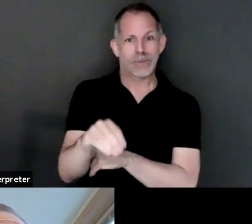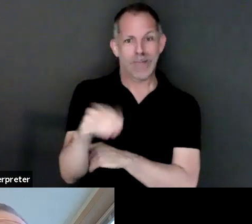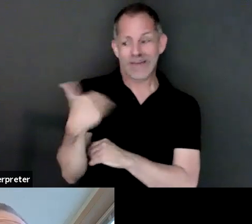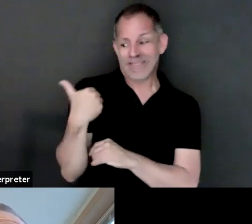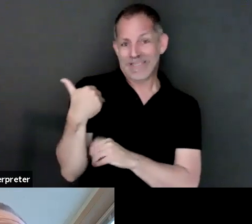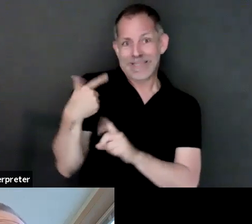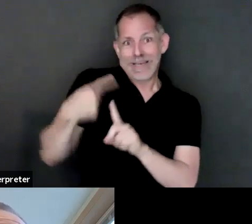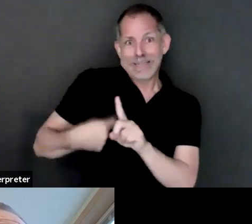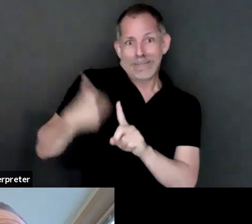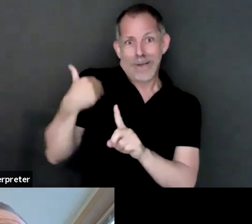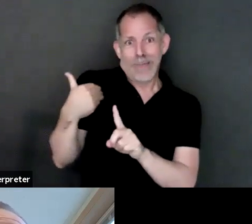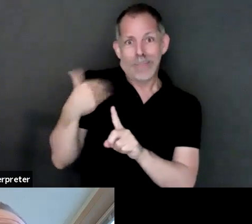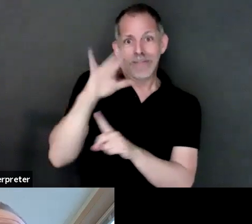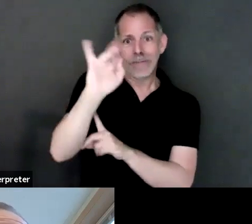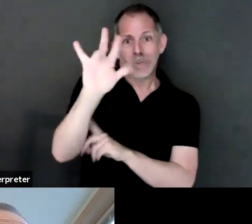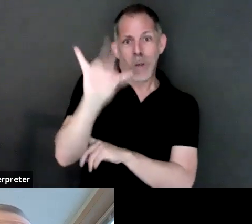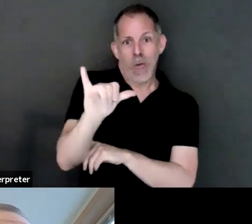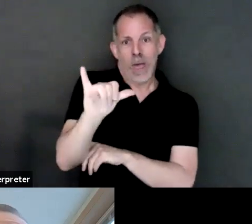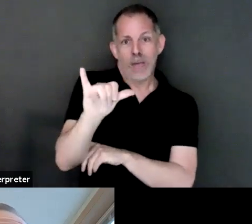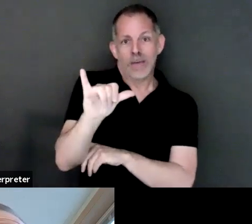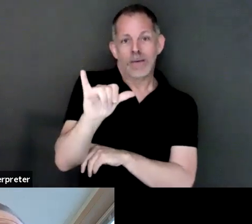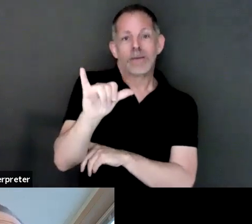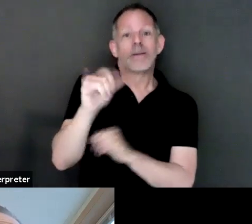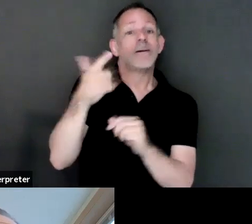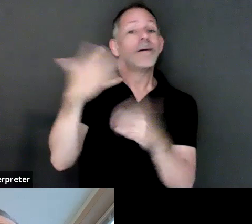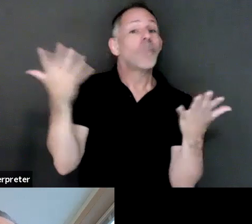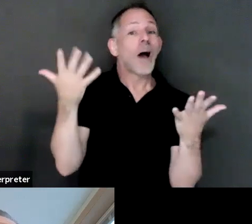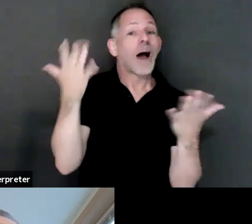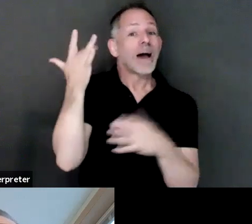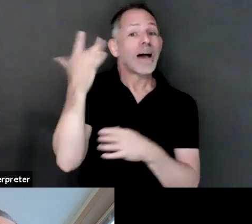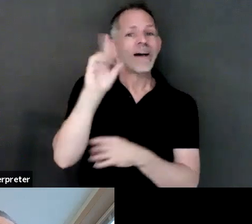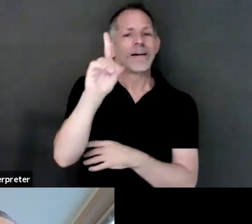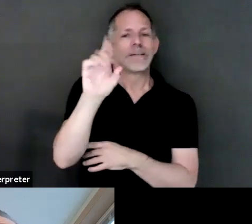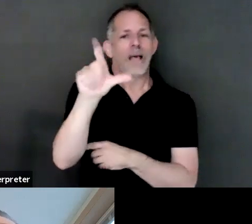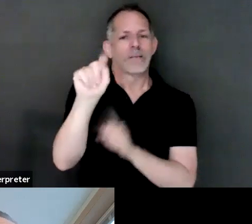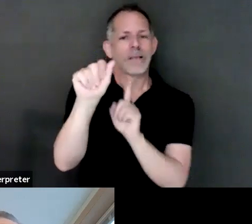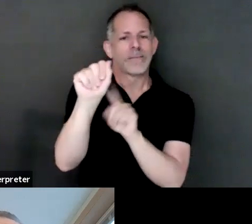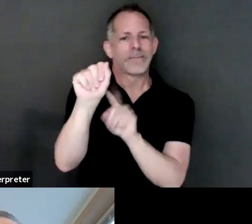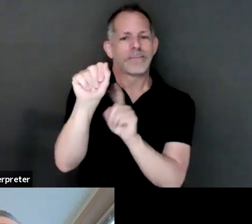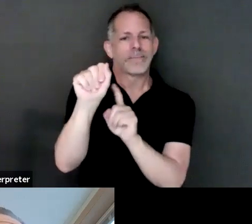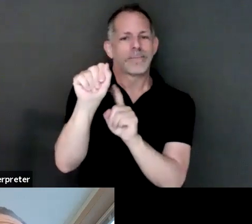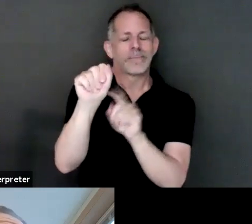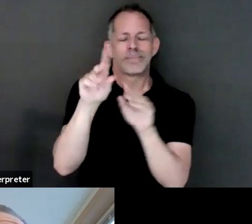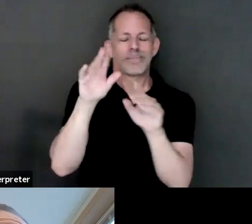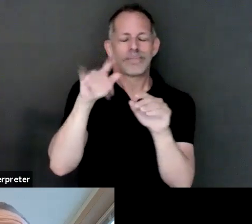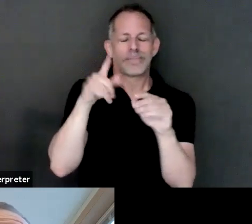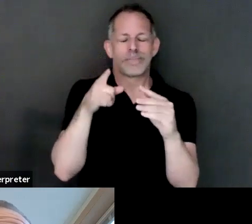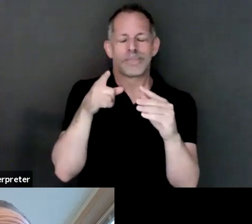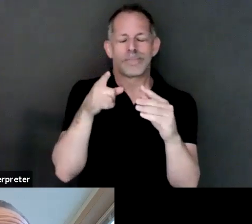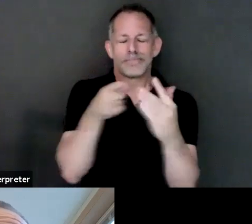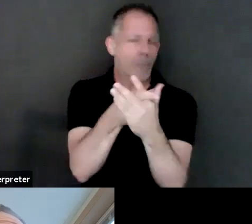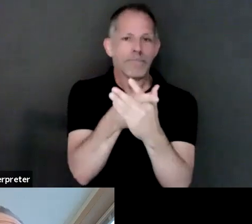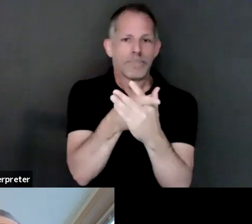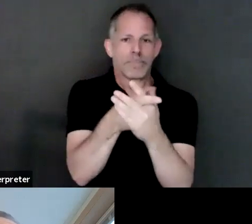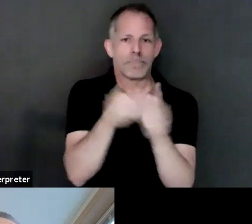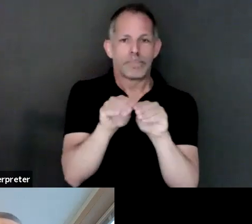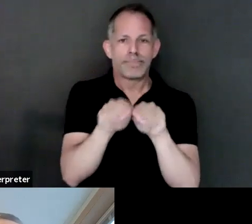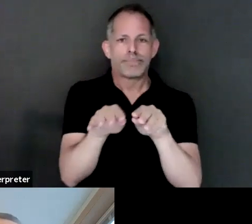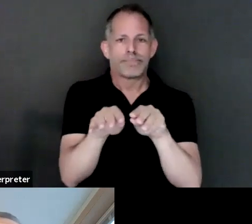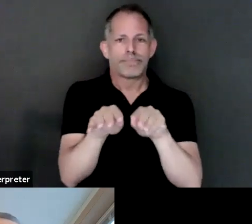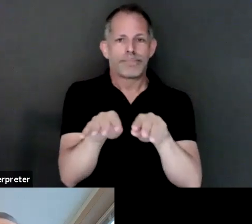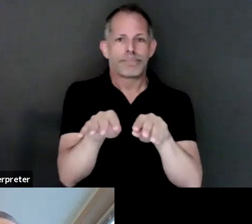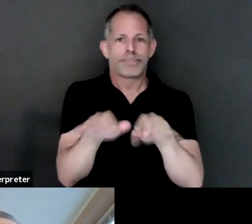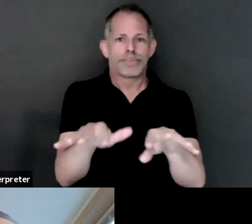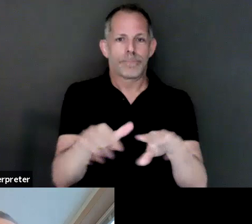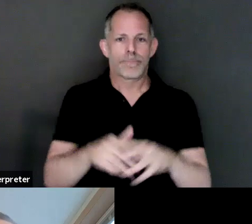board, that'll be probably 20% of cases. It'll be more if we get more people vaccinated,